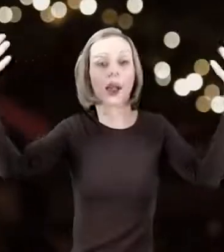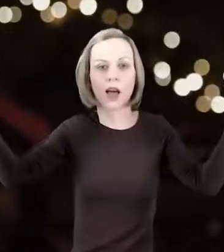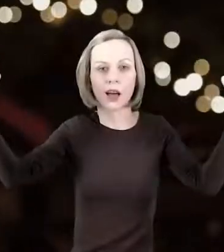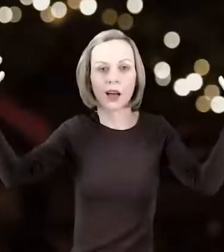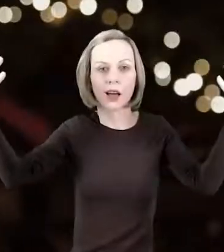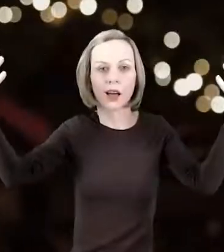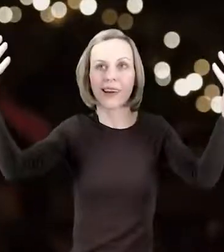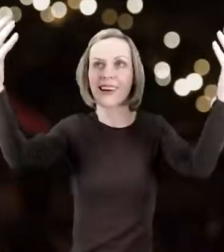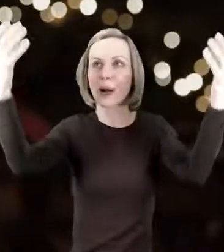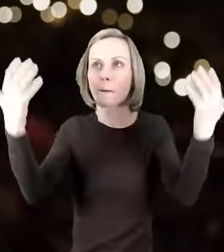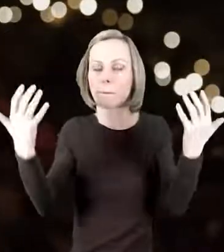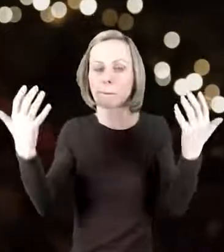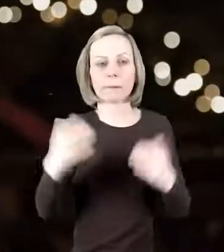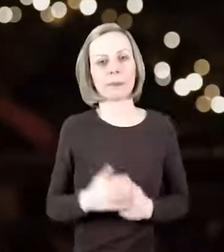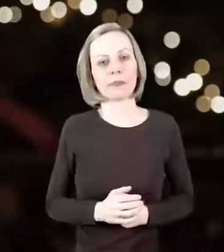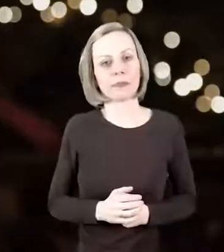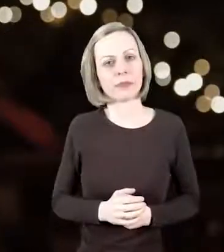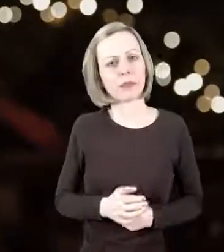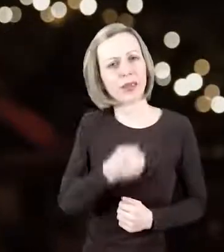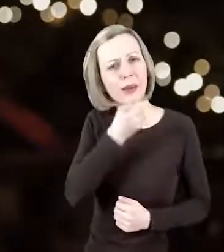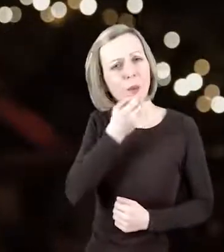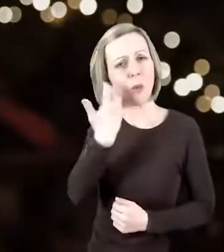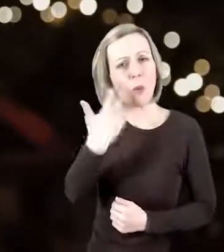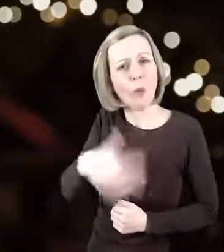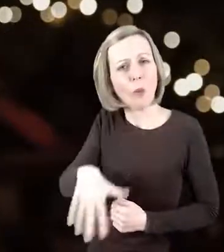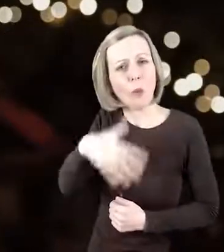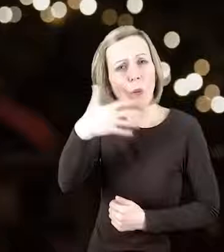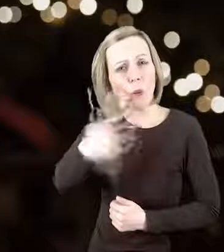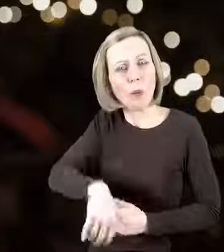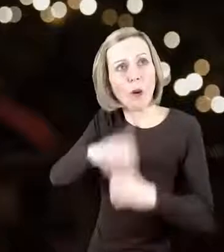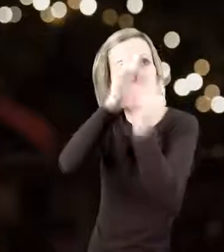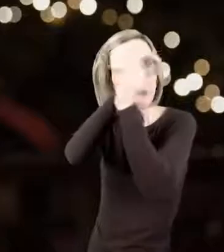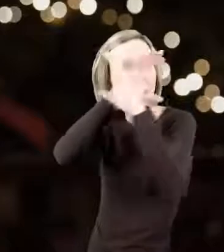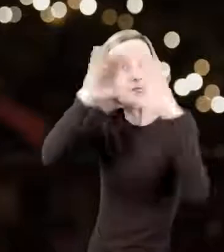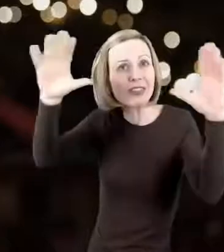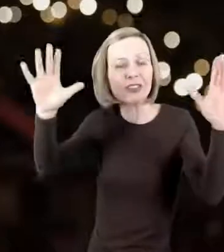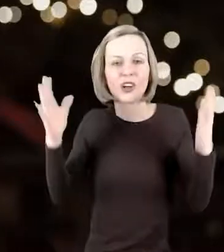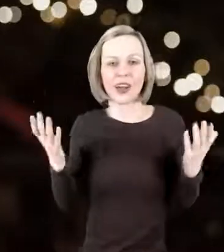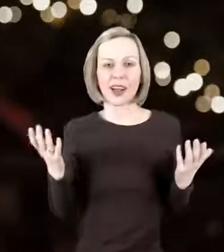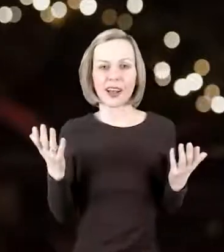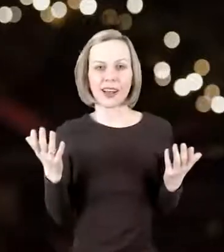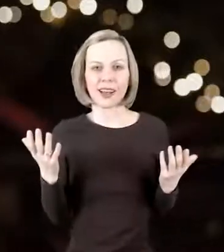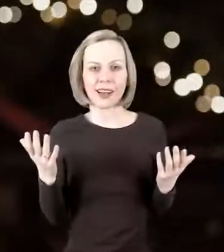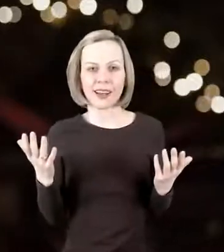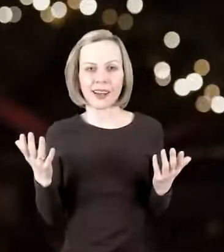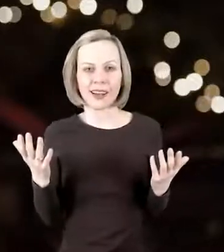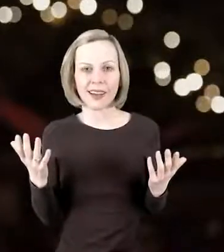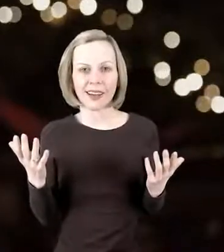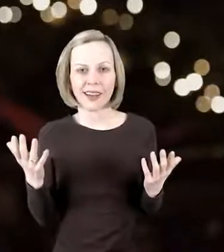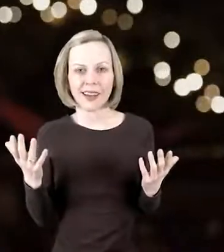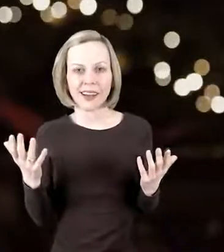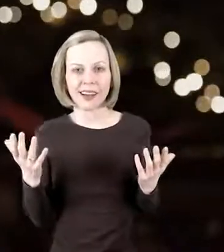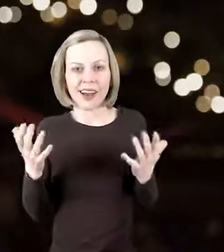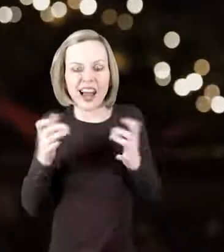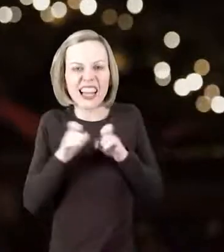overflows into earth. What an extraordinary picture it is. It's as though we were